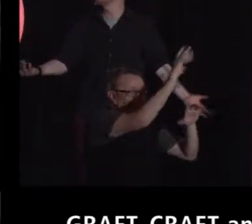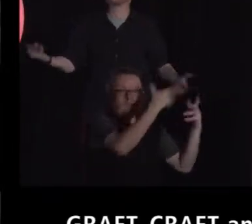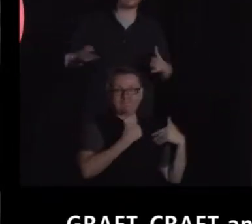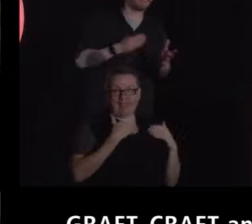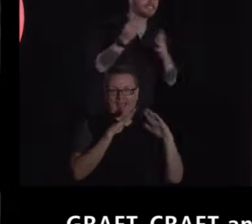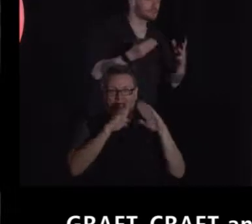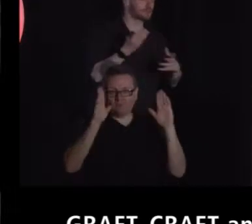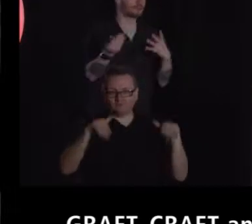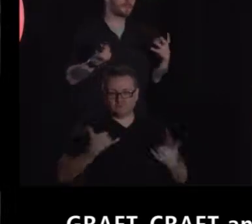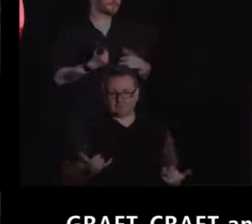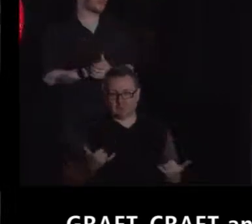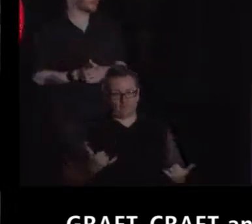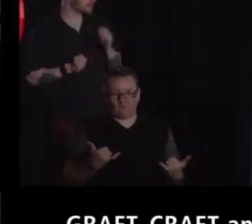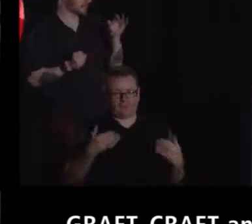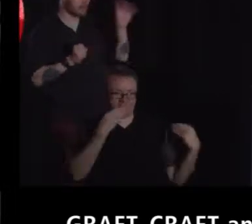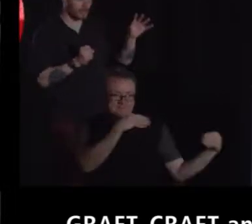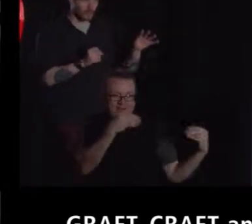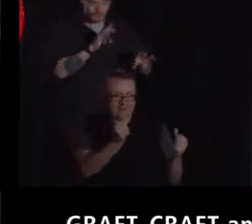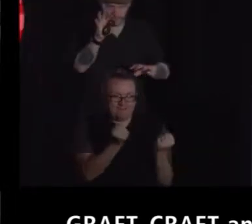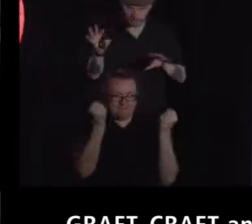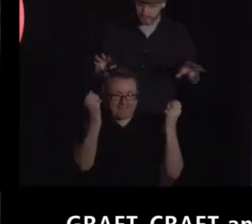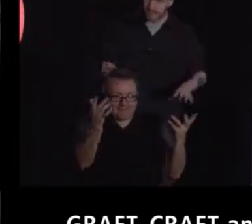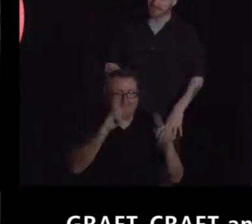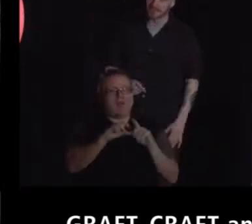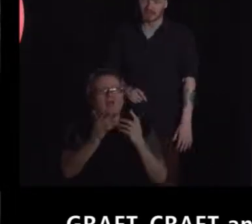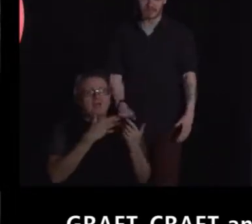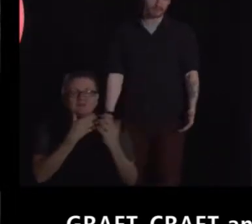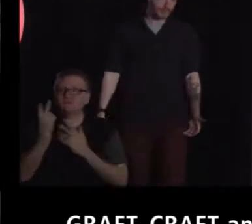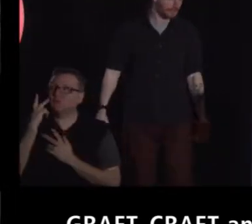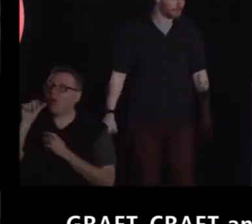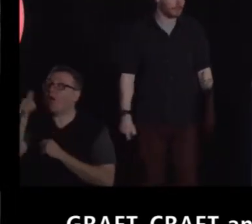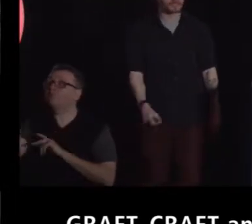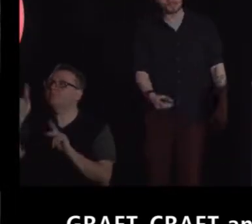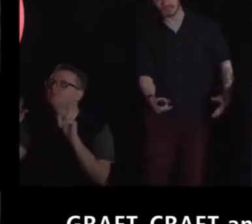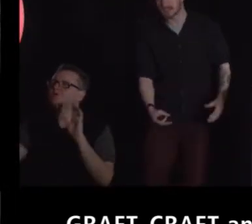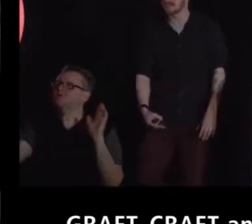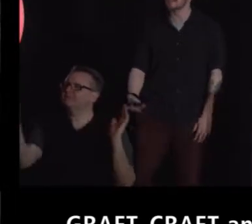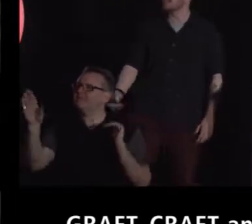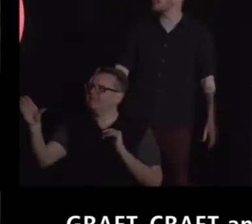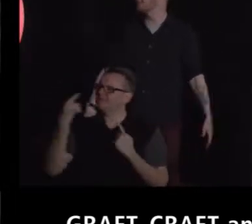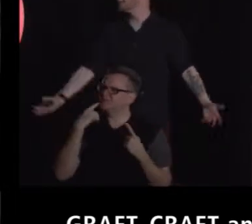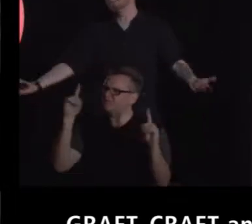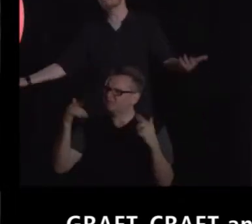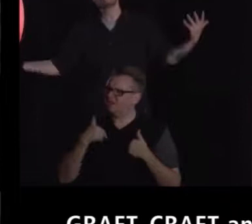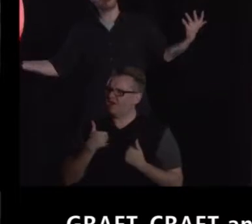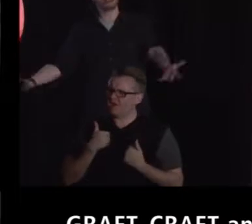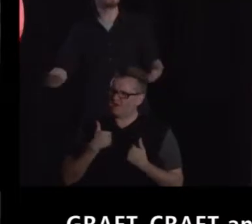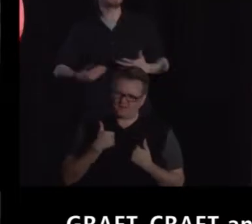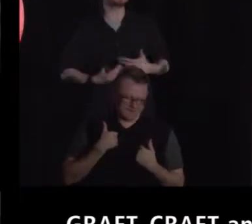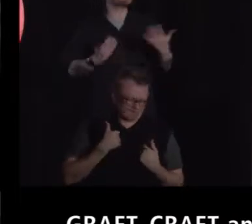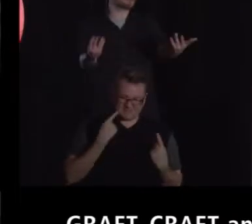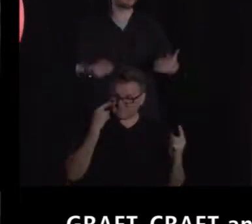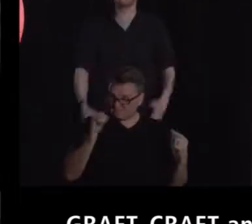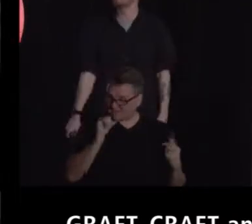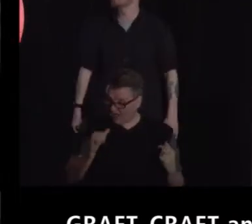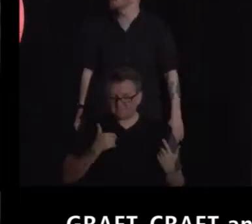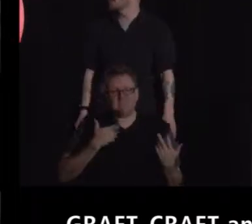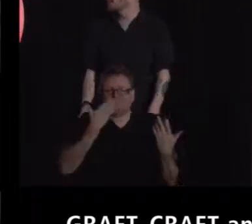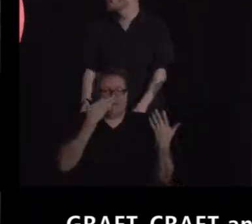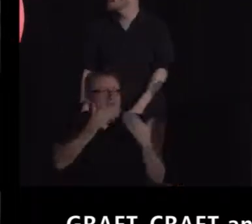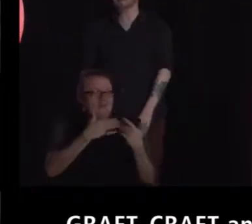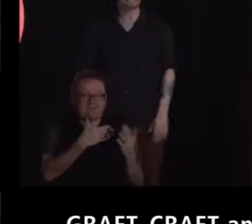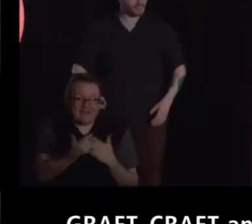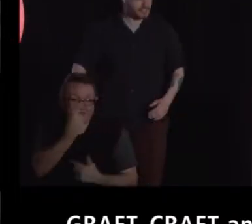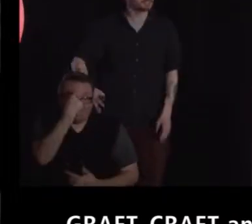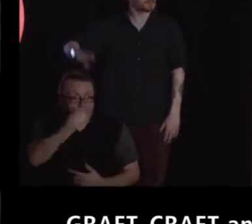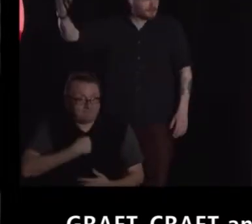matter, man. And again, you start thinking about that and you start looking at other people's things and you're like, yeah, but they're a massive success and they do it. It doesn't matter. Make it for you, you